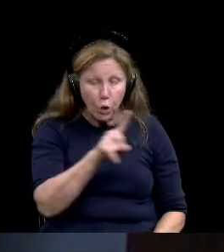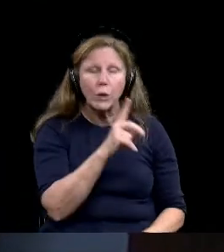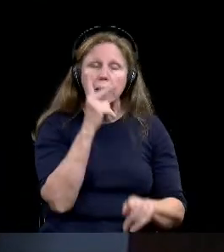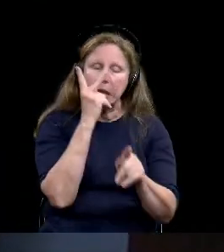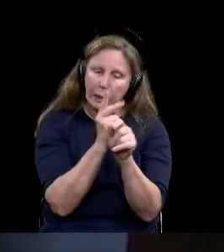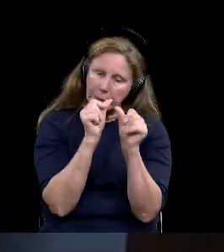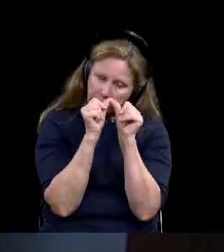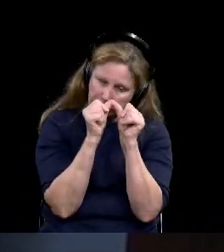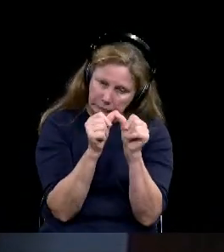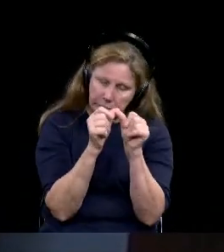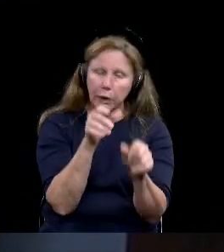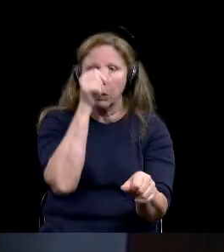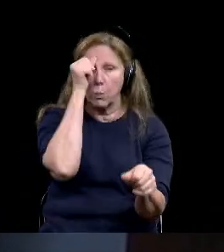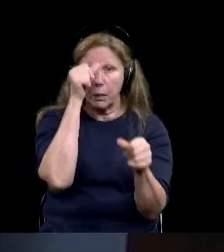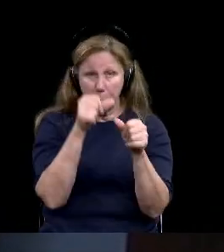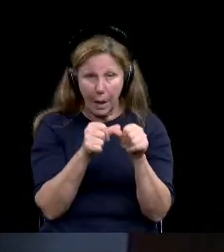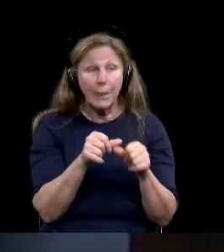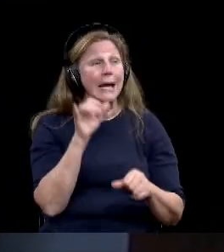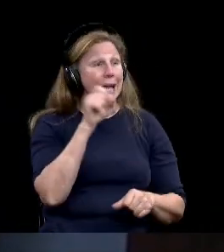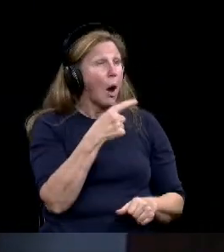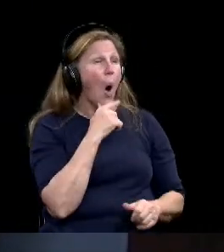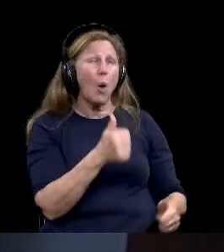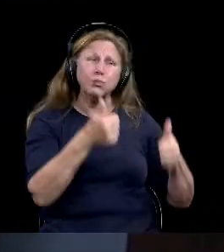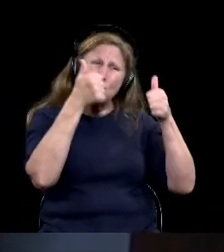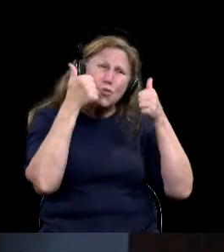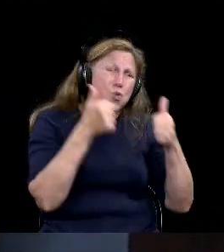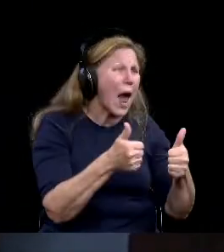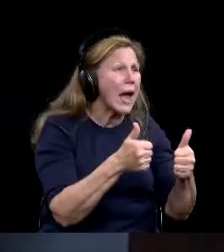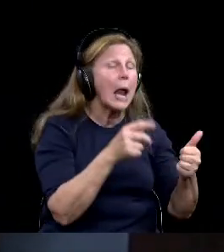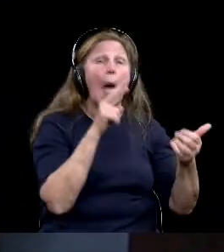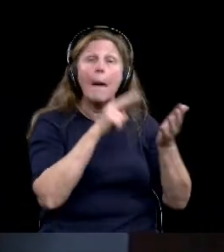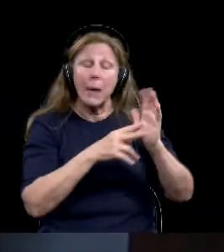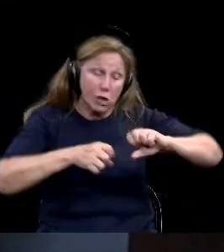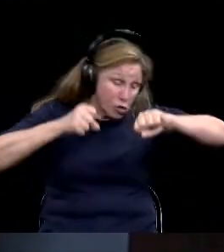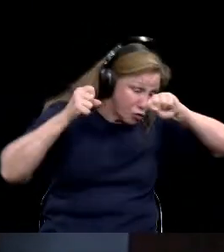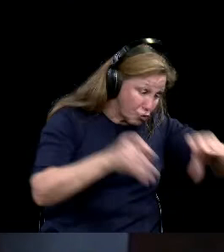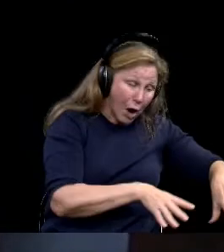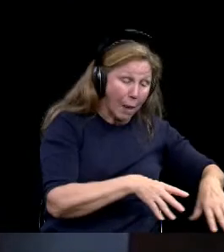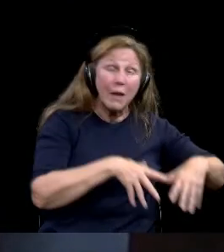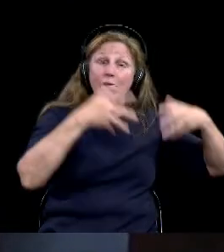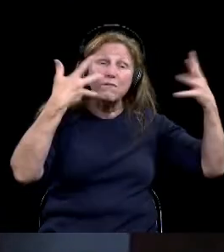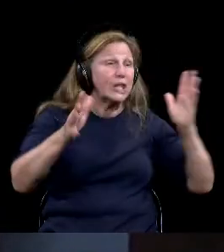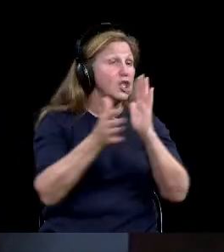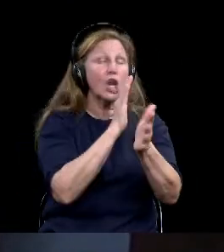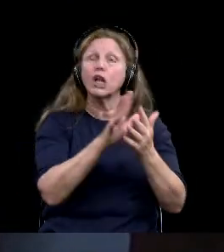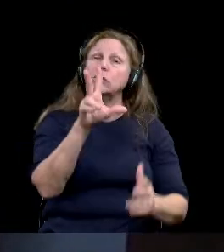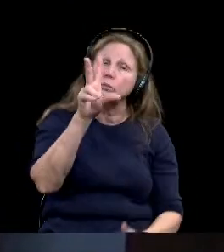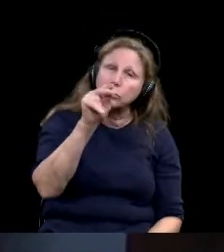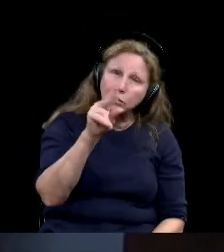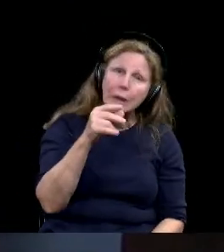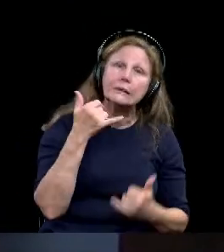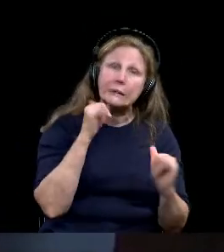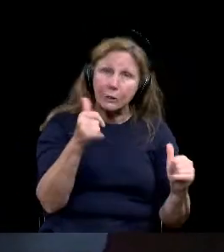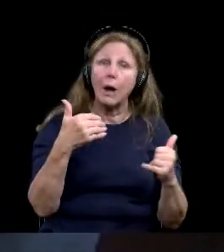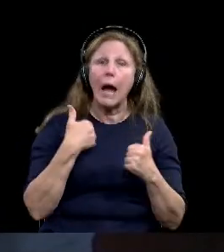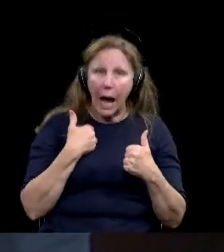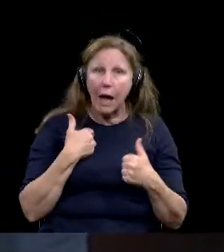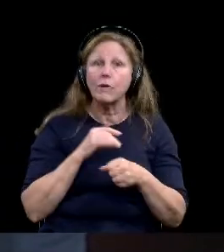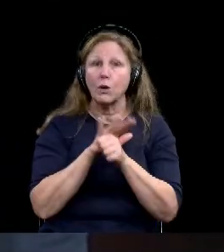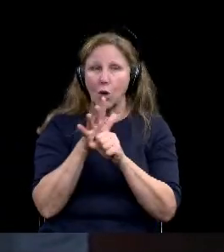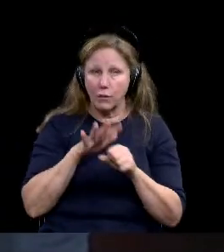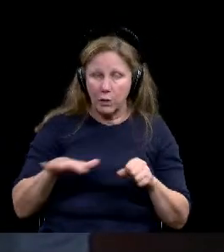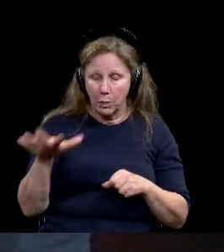many ways in which we can be optimistic and yet practice good public health practices and precautions to protect ourselves and those around